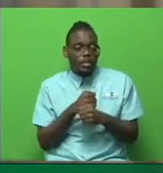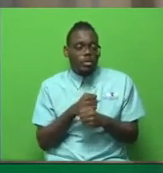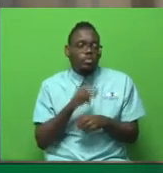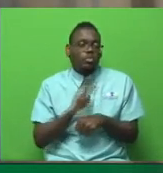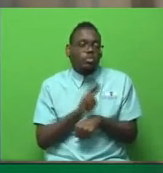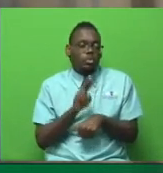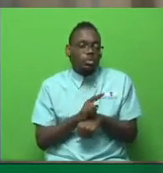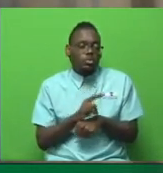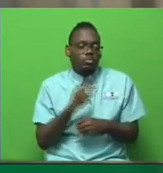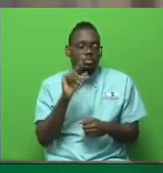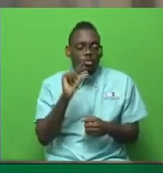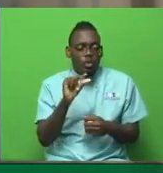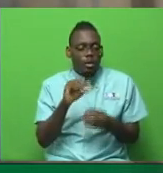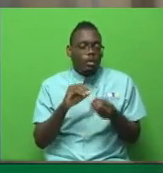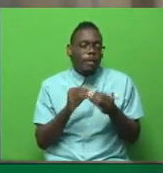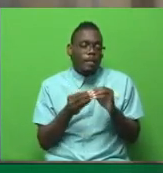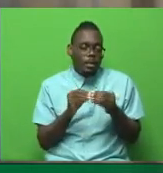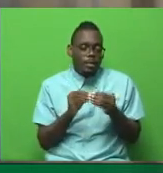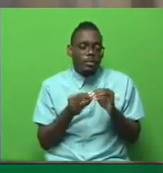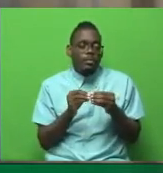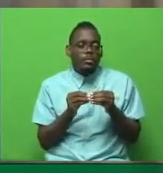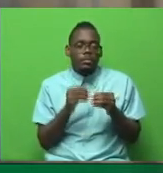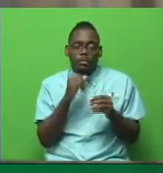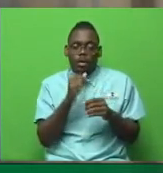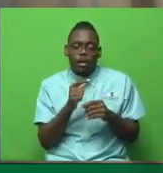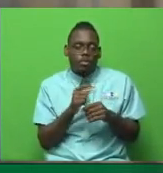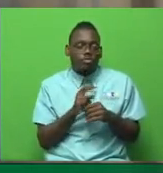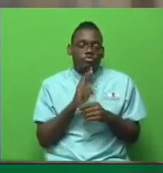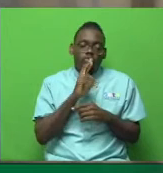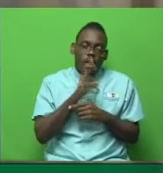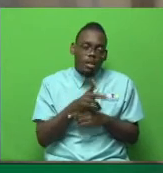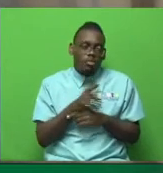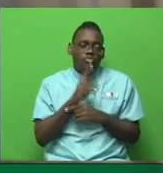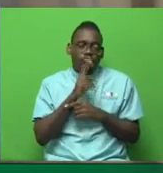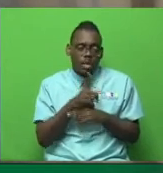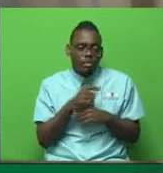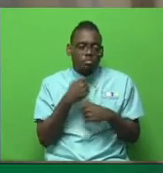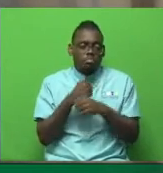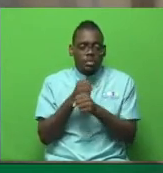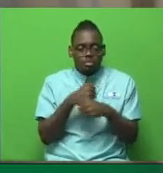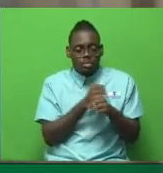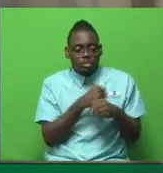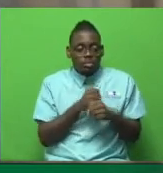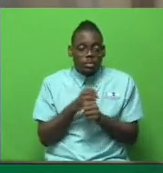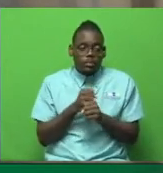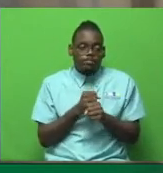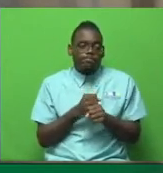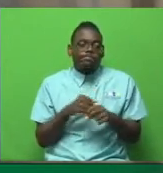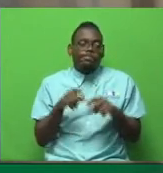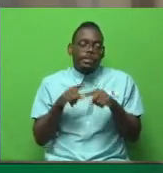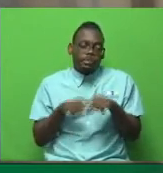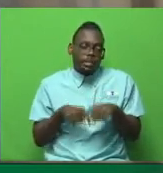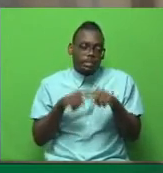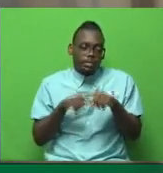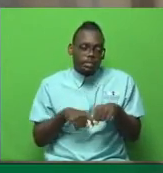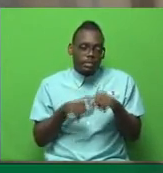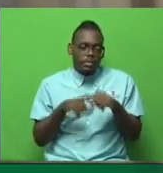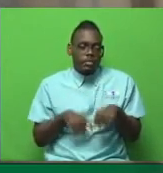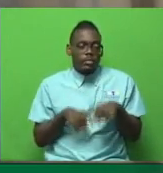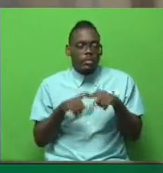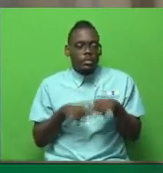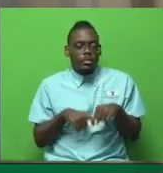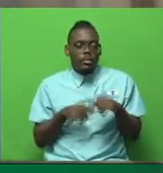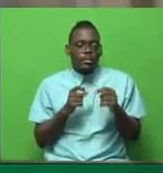that he's talking about is not real production increase it is based on inflation it's based on higher prices that's all